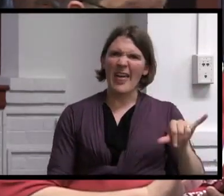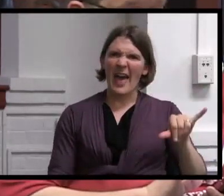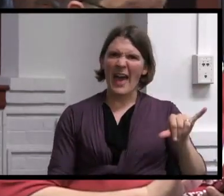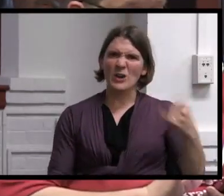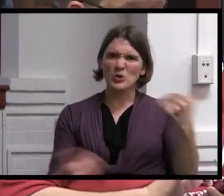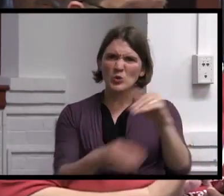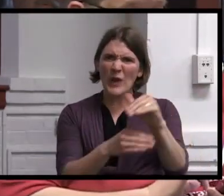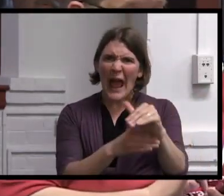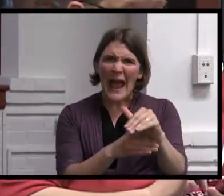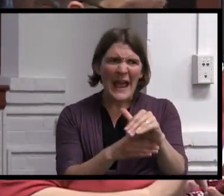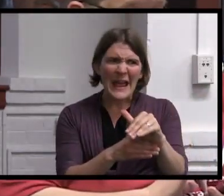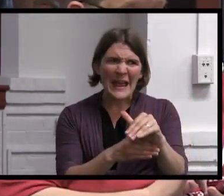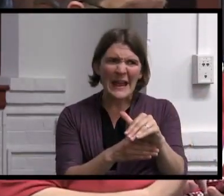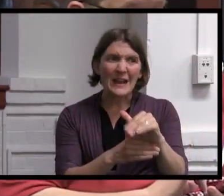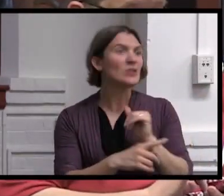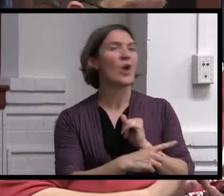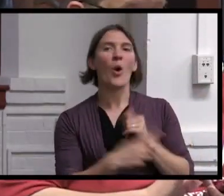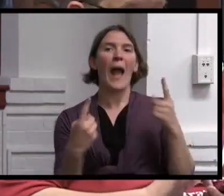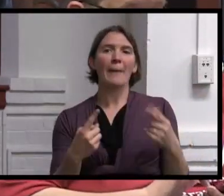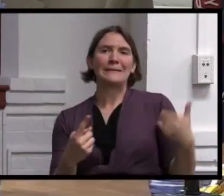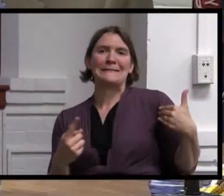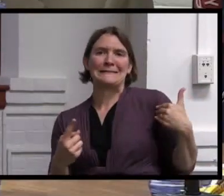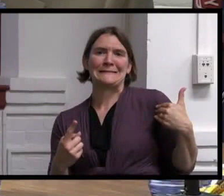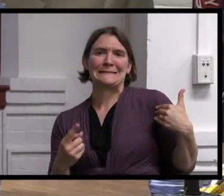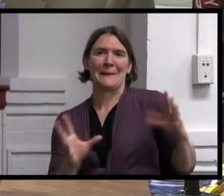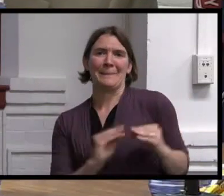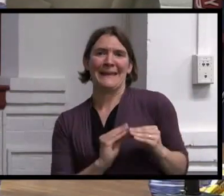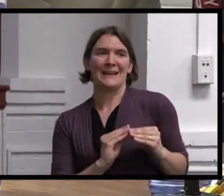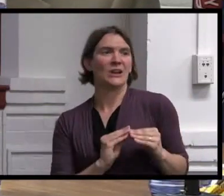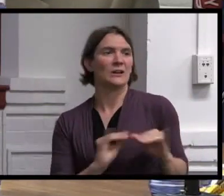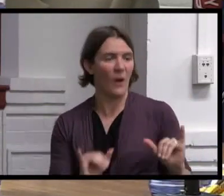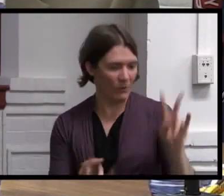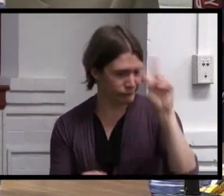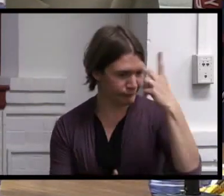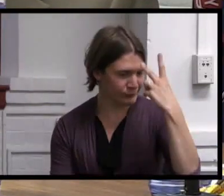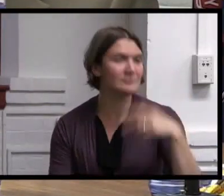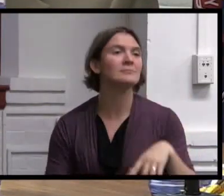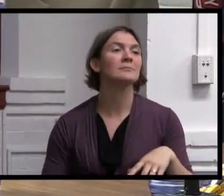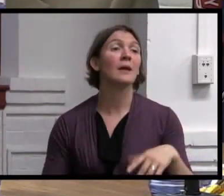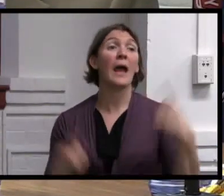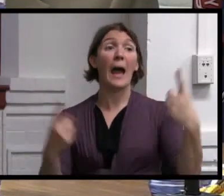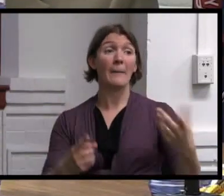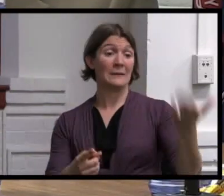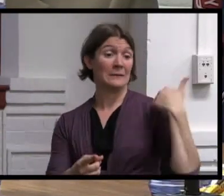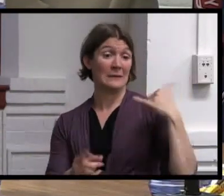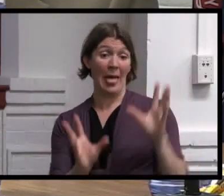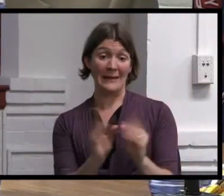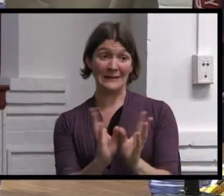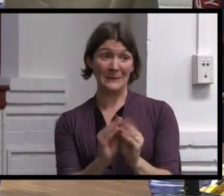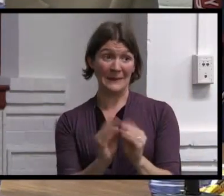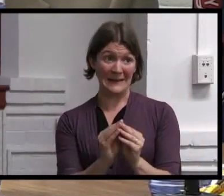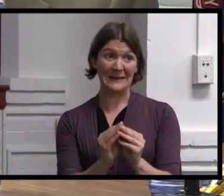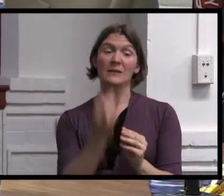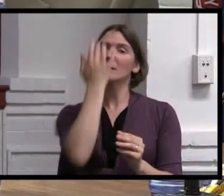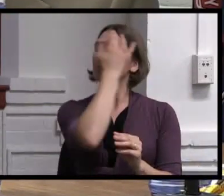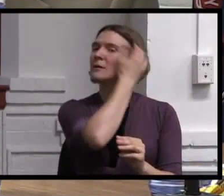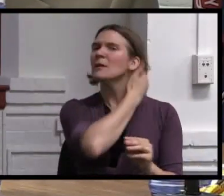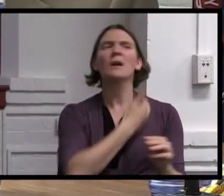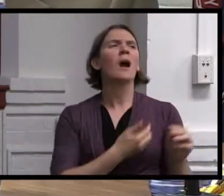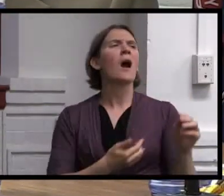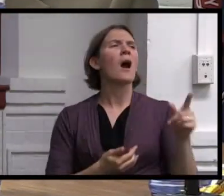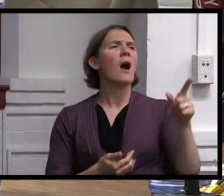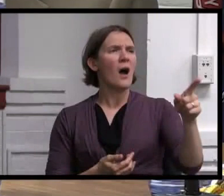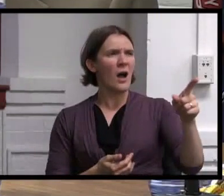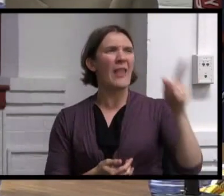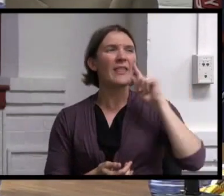tonight. No. And okay. One of the things that we talked about at the last meeting was we wanna do what we're gonna do. I think we said this when you were here